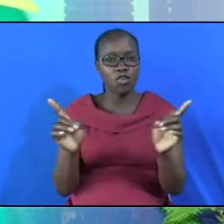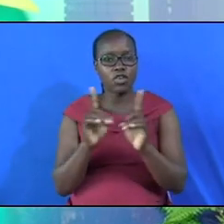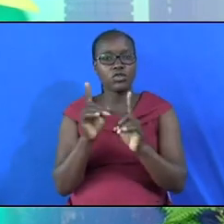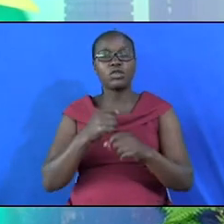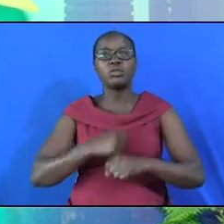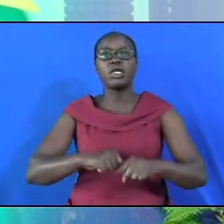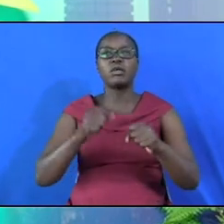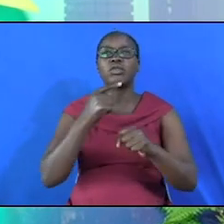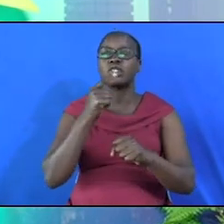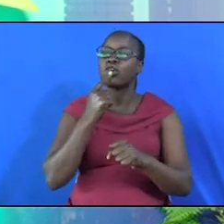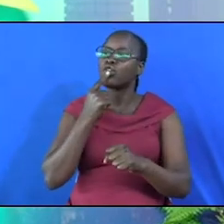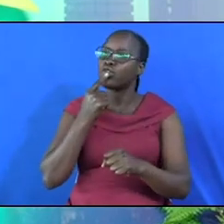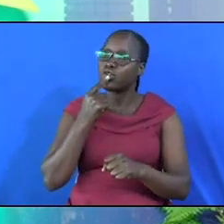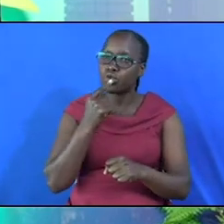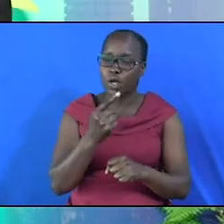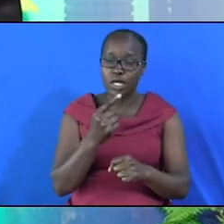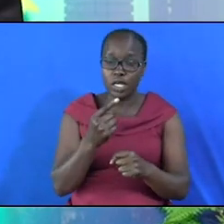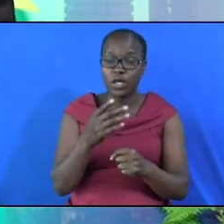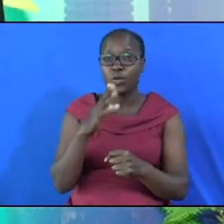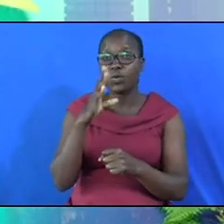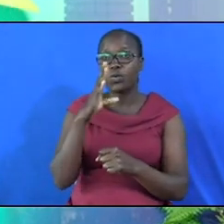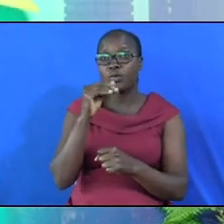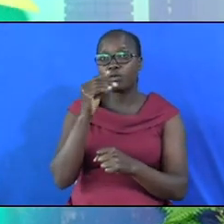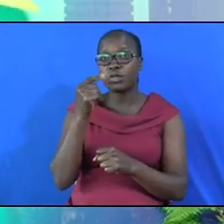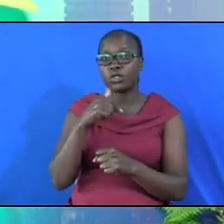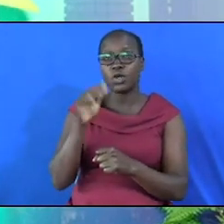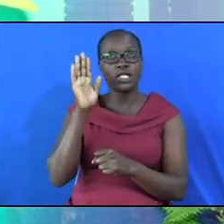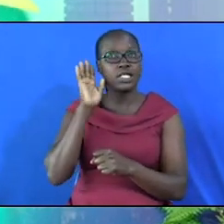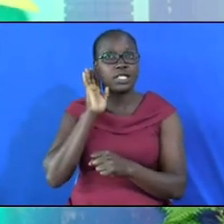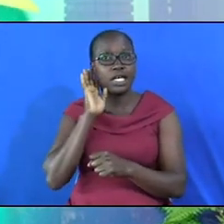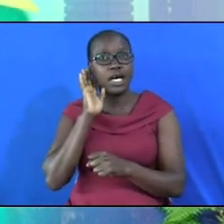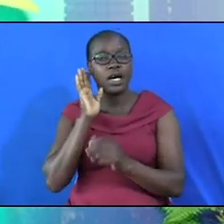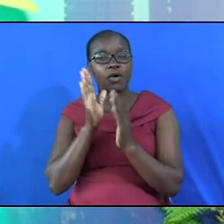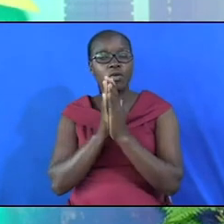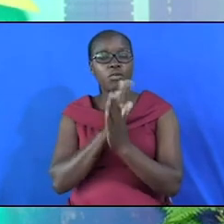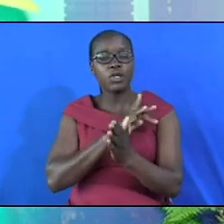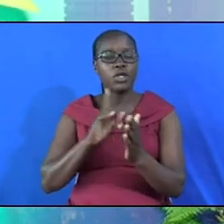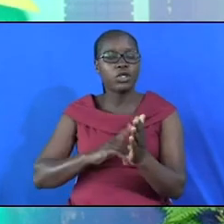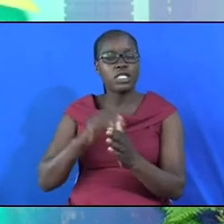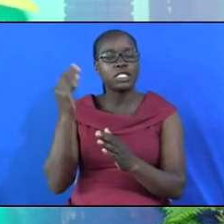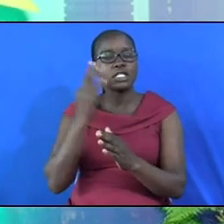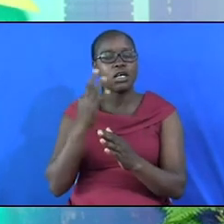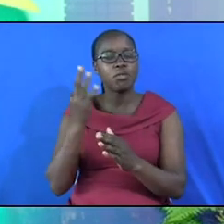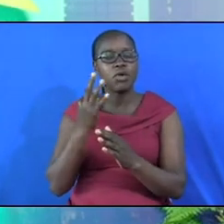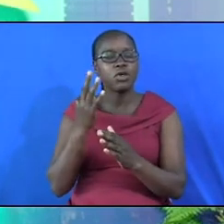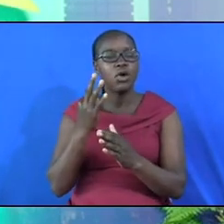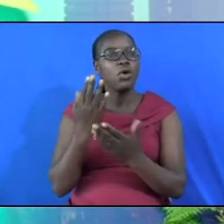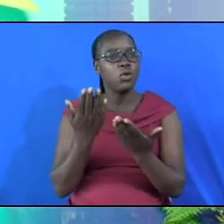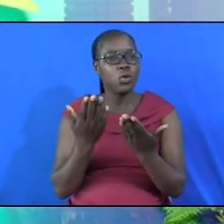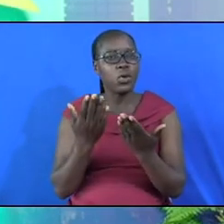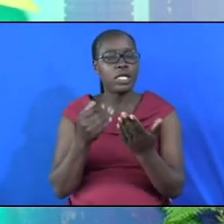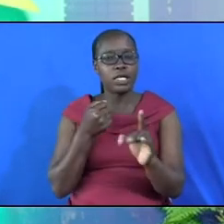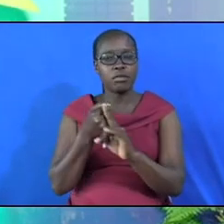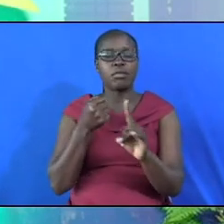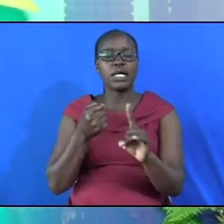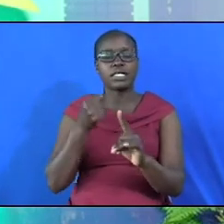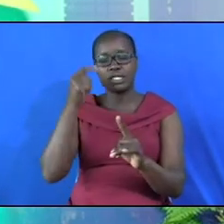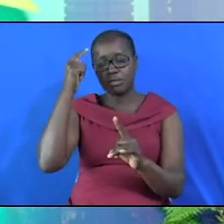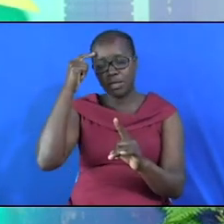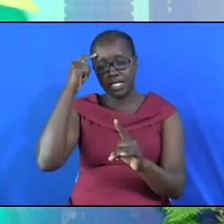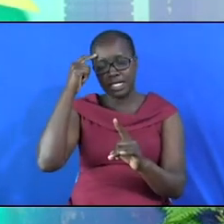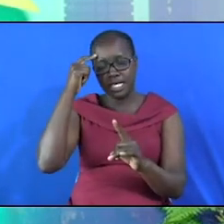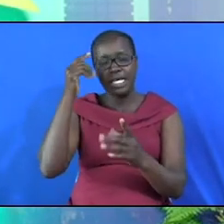able to say that surely you are, you speak to us. I pray that, Lord, this sermon will be able to impart minds, instruct the